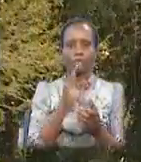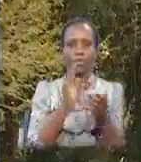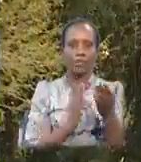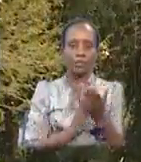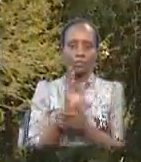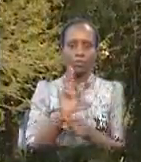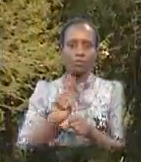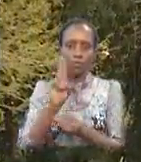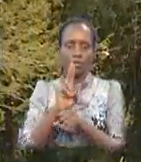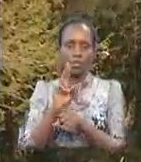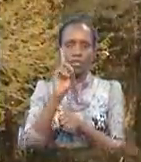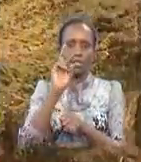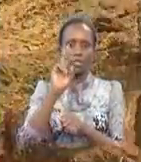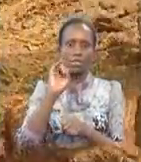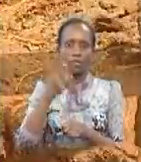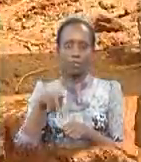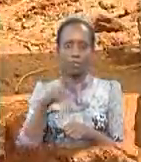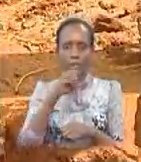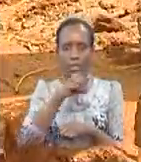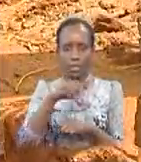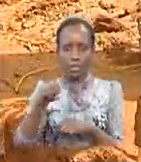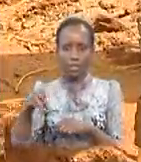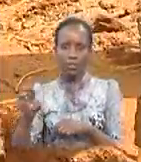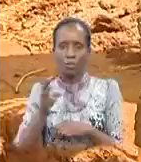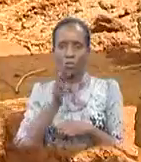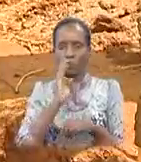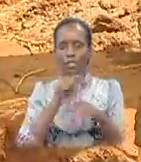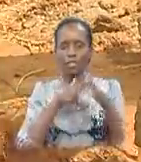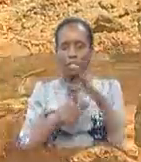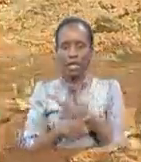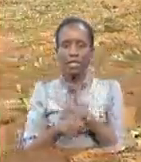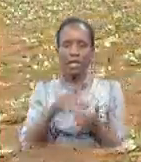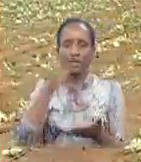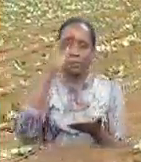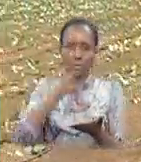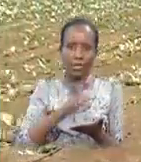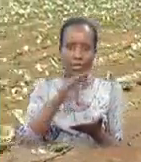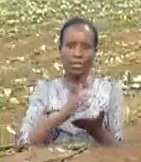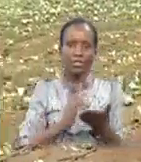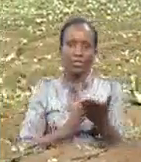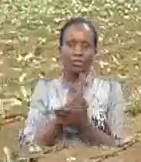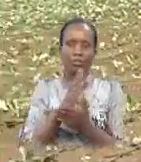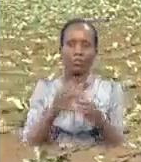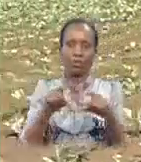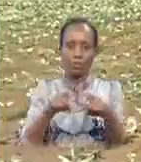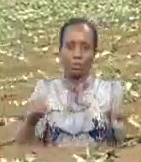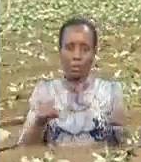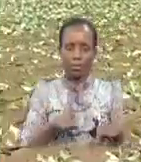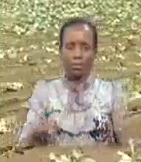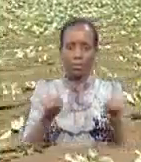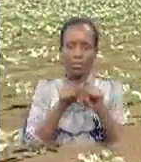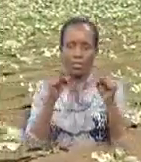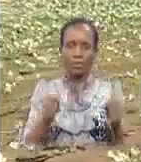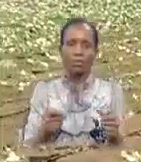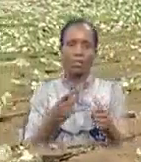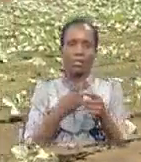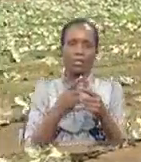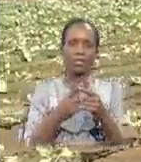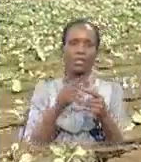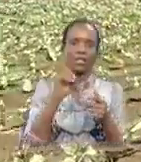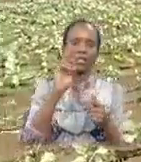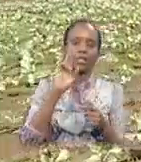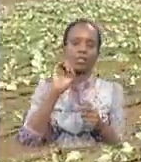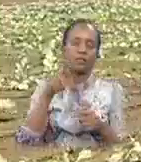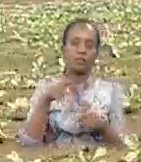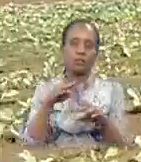By using drip irrigation, water is conveyed under pressure through a pipe system to the fields, where it drips slowly onto